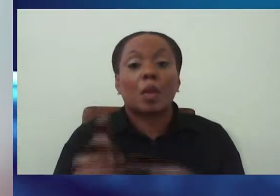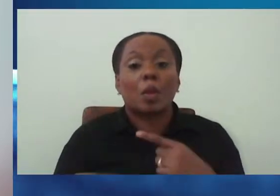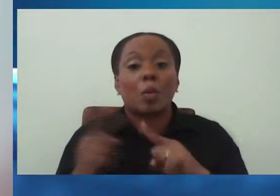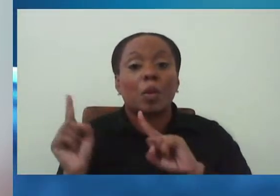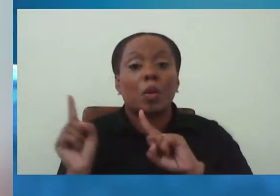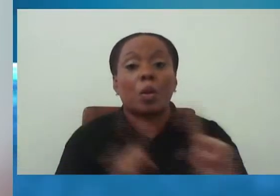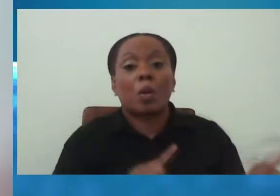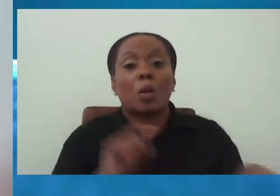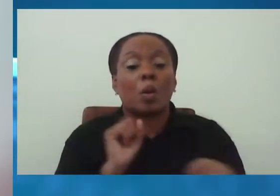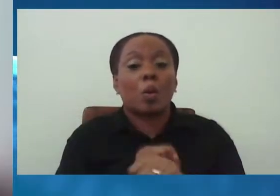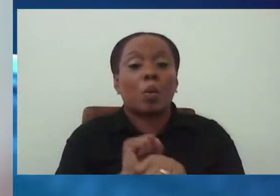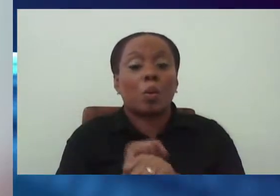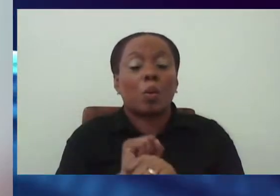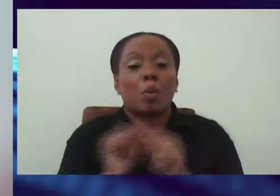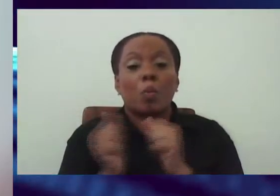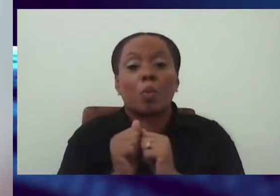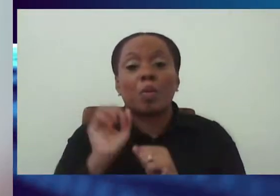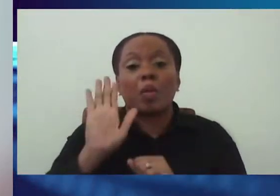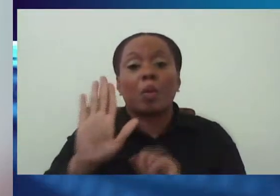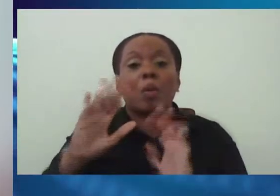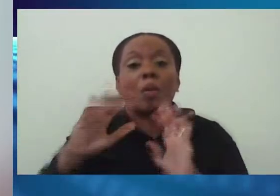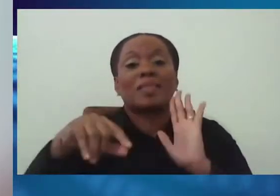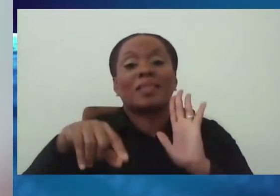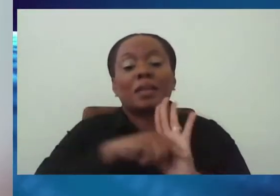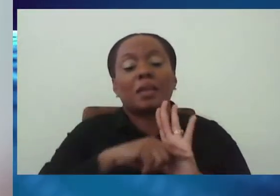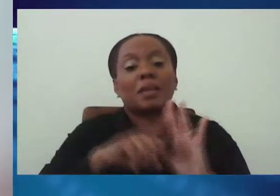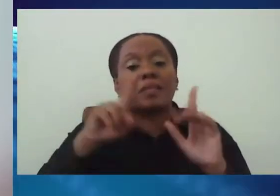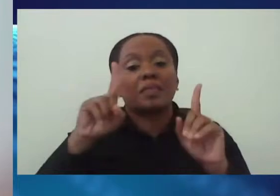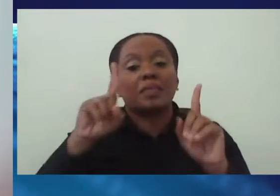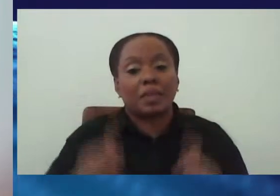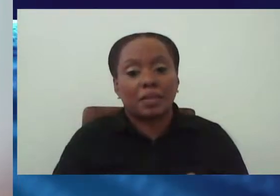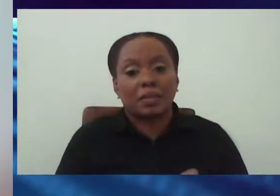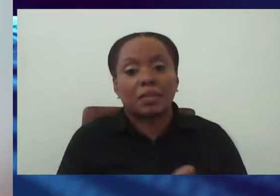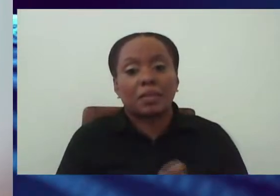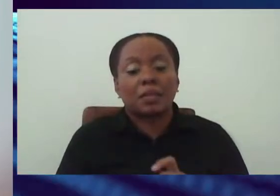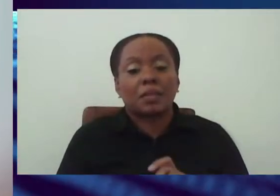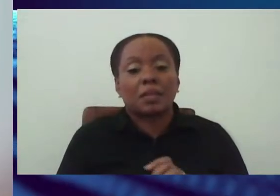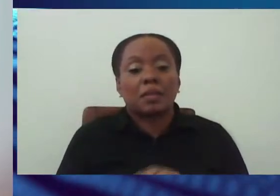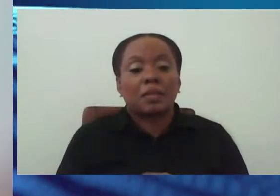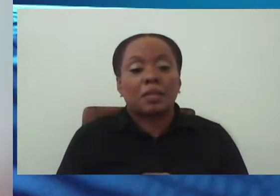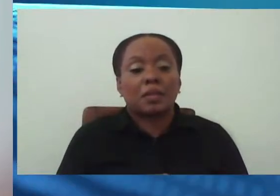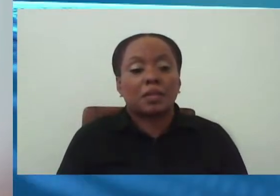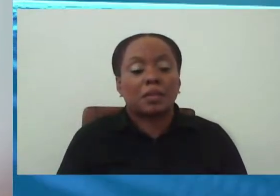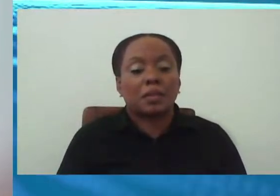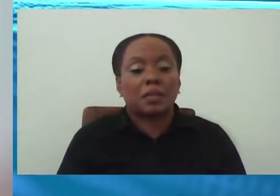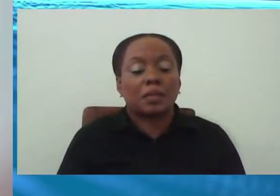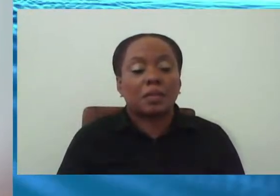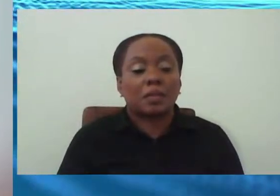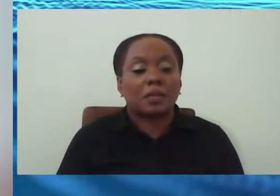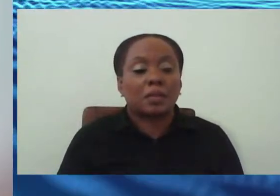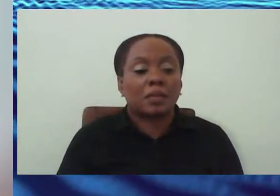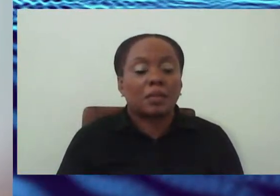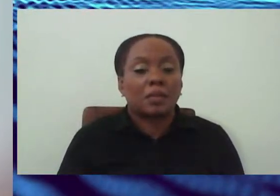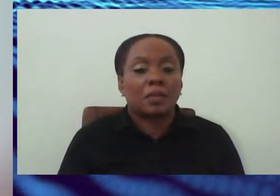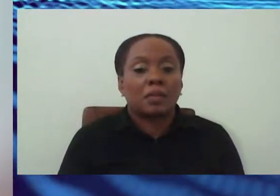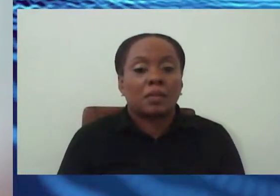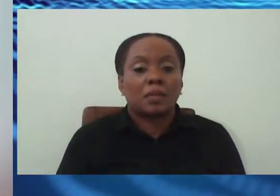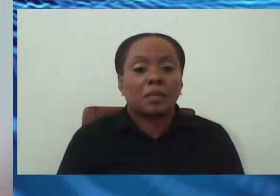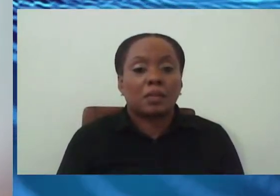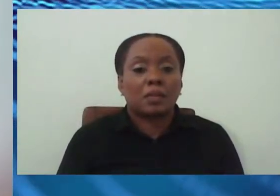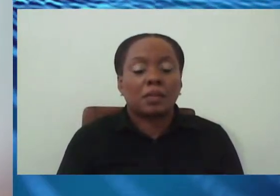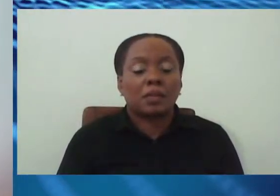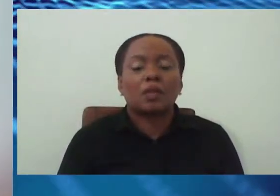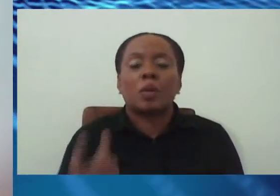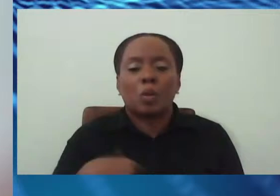employers associations, our understanding is that they are, for certainly the ones we've spoken